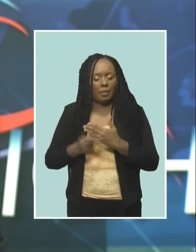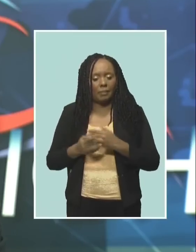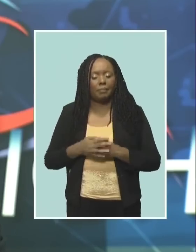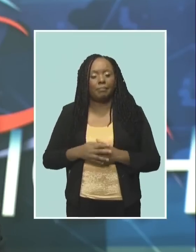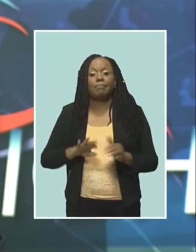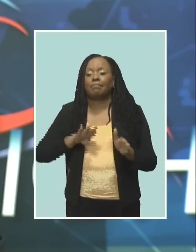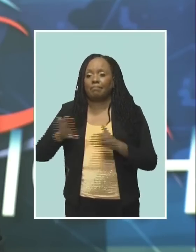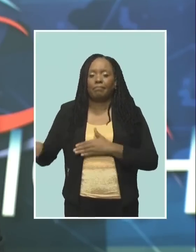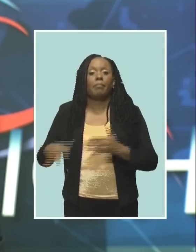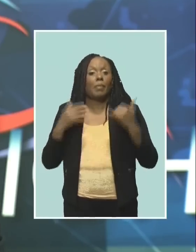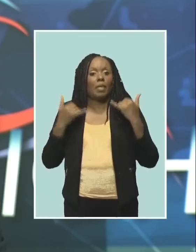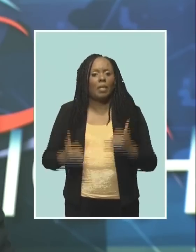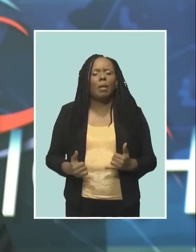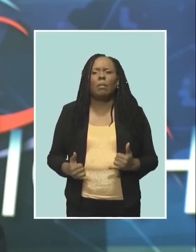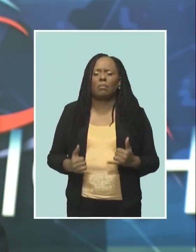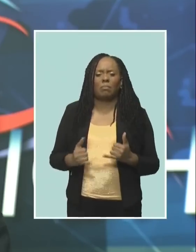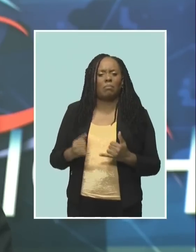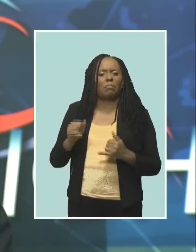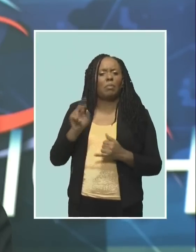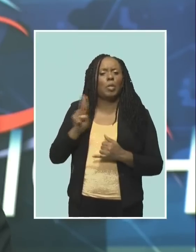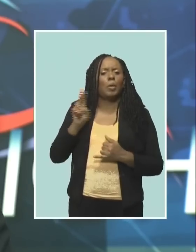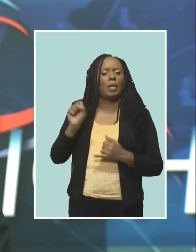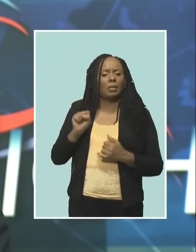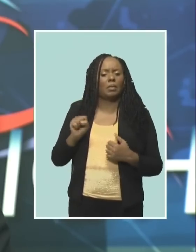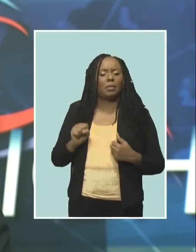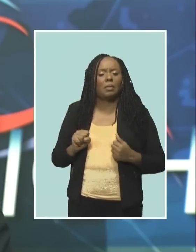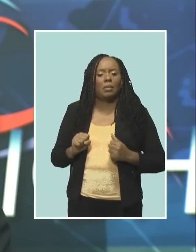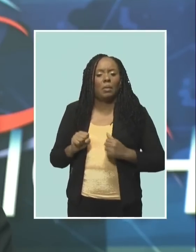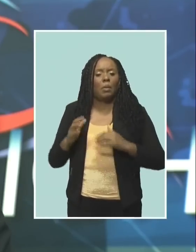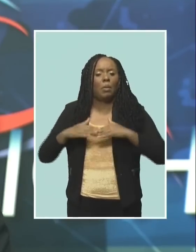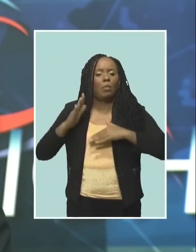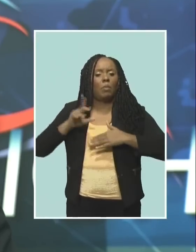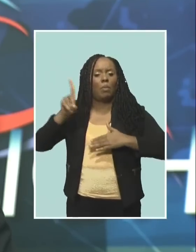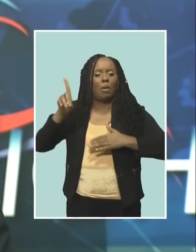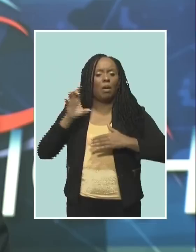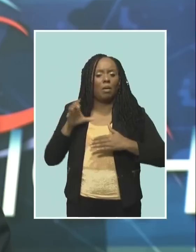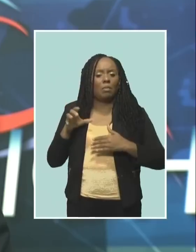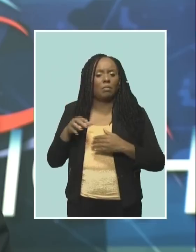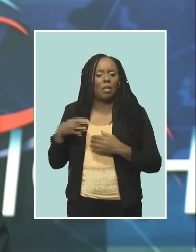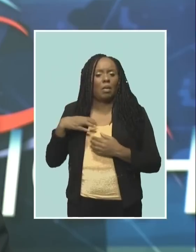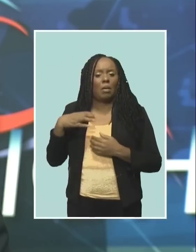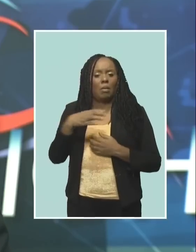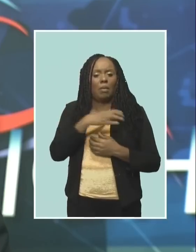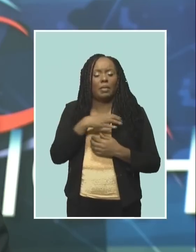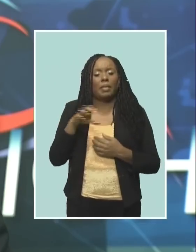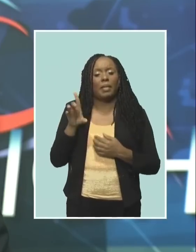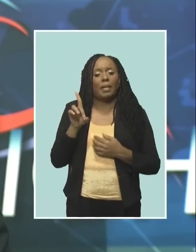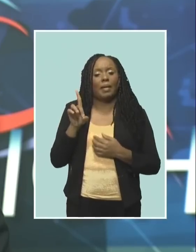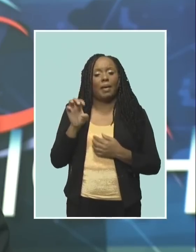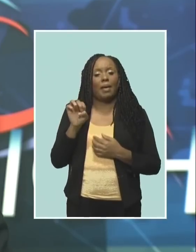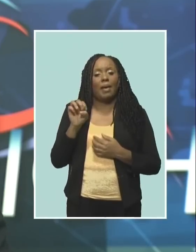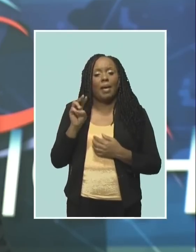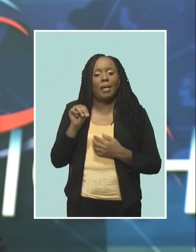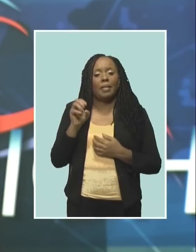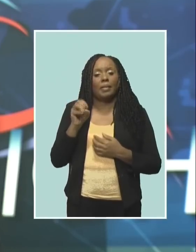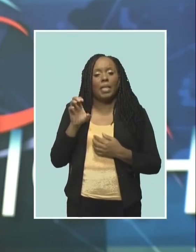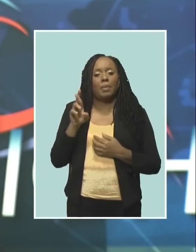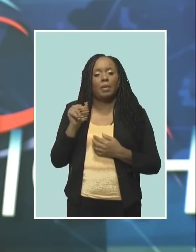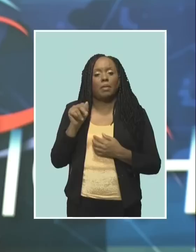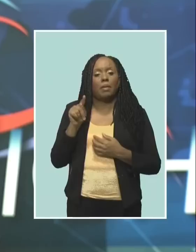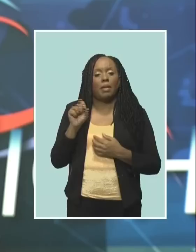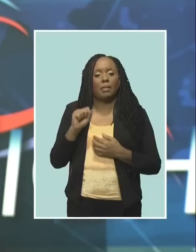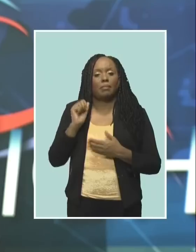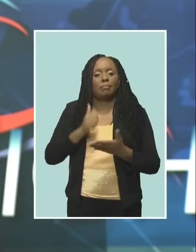in the U.S. now, where over 100 congressional Democrats have endorsed Vice President Kamala Harris after President